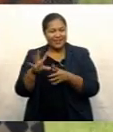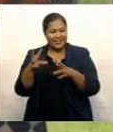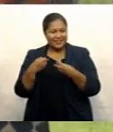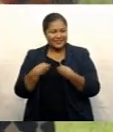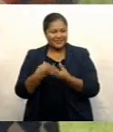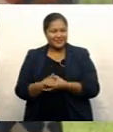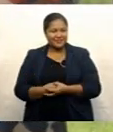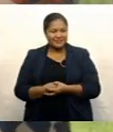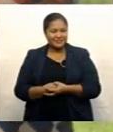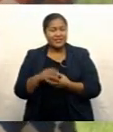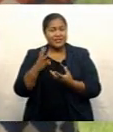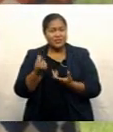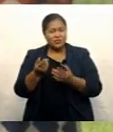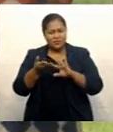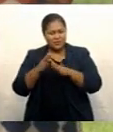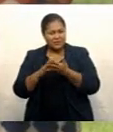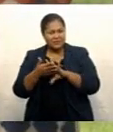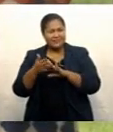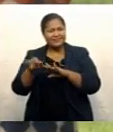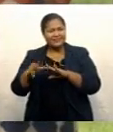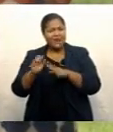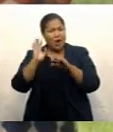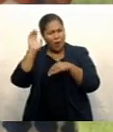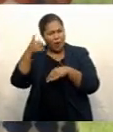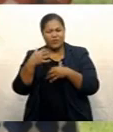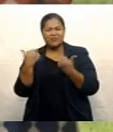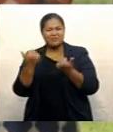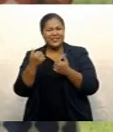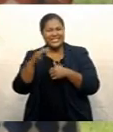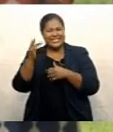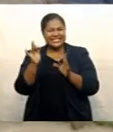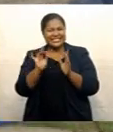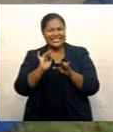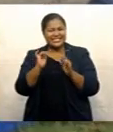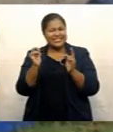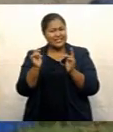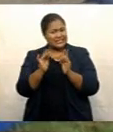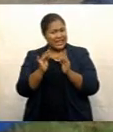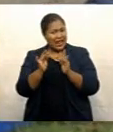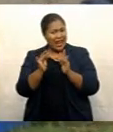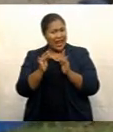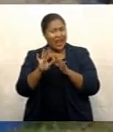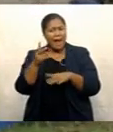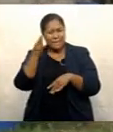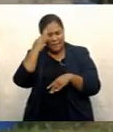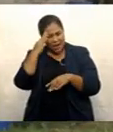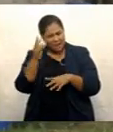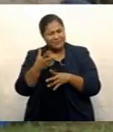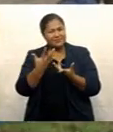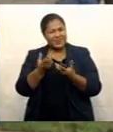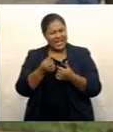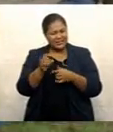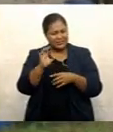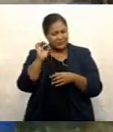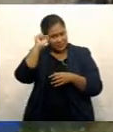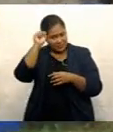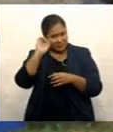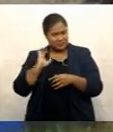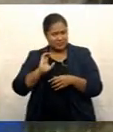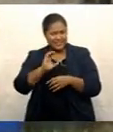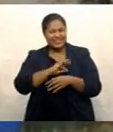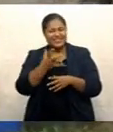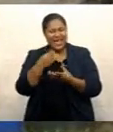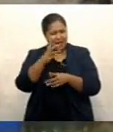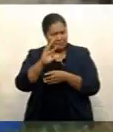The hut communities are homes to many single moms and senior citizens and members of our disabled community. Apart from